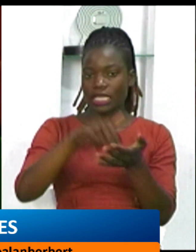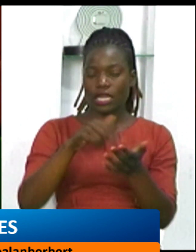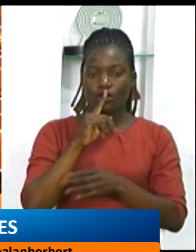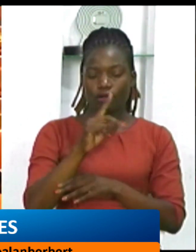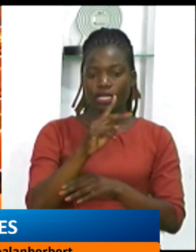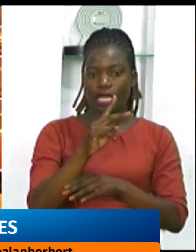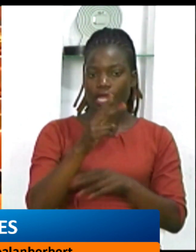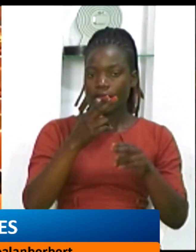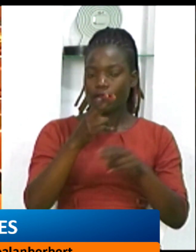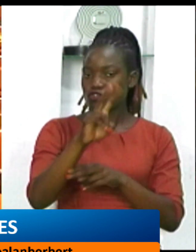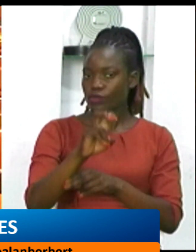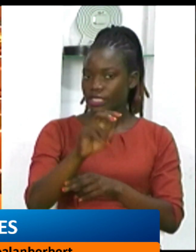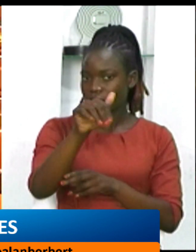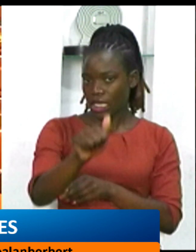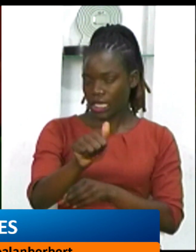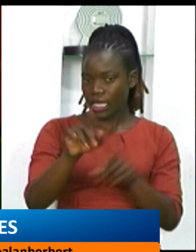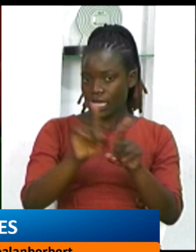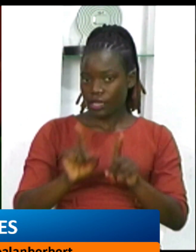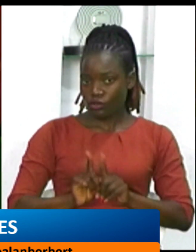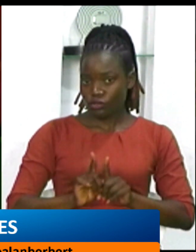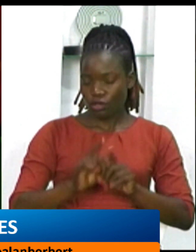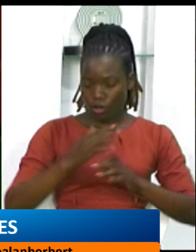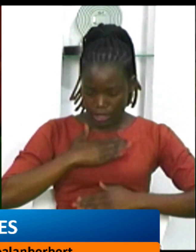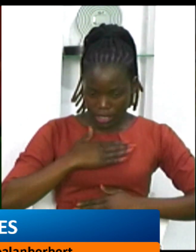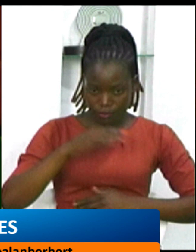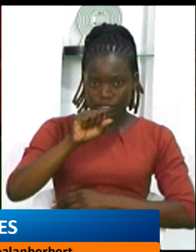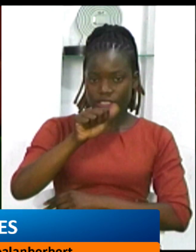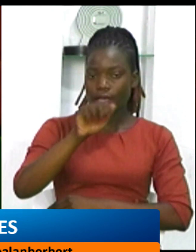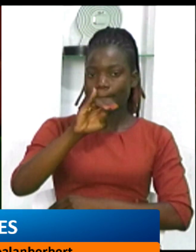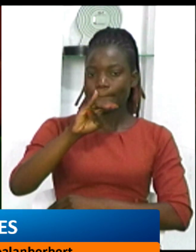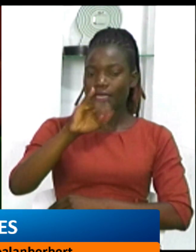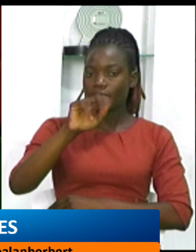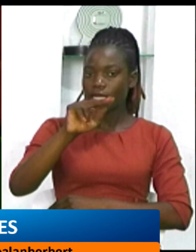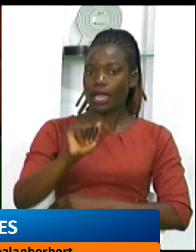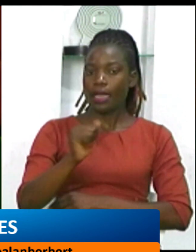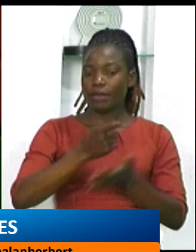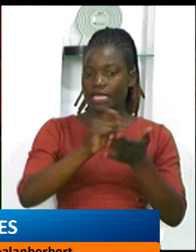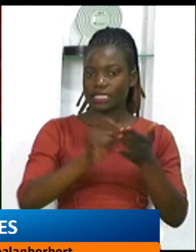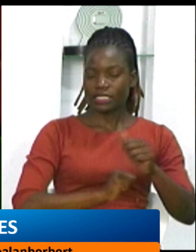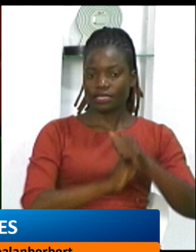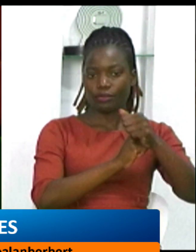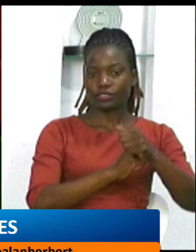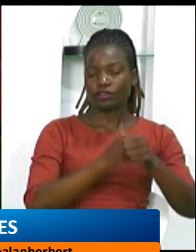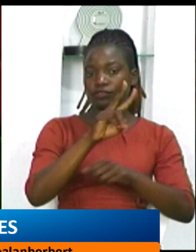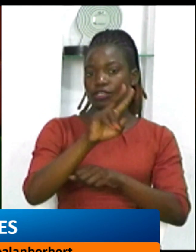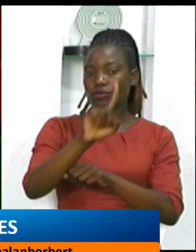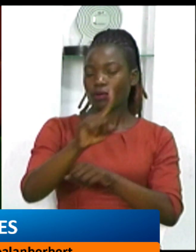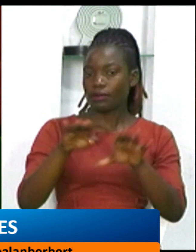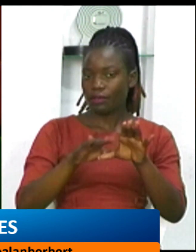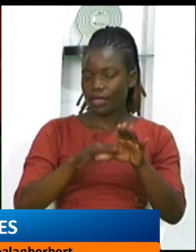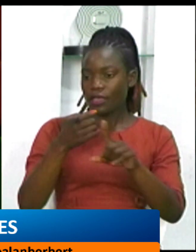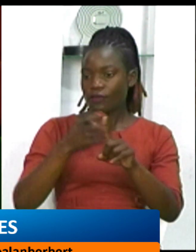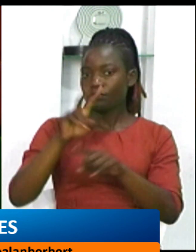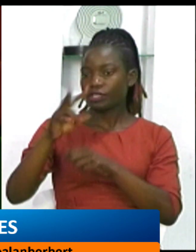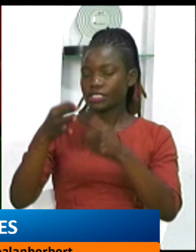20A. Consequently, the Honorable Sabina Chege, by virtue of the written support of 21 members out of 28 members